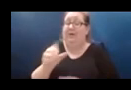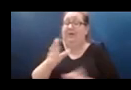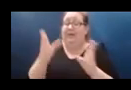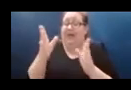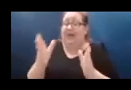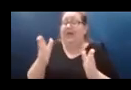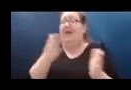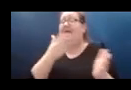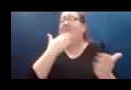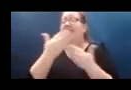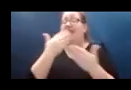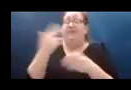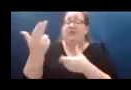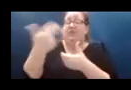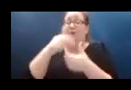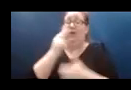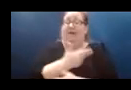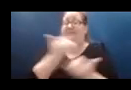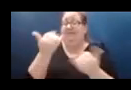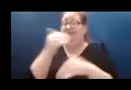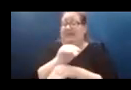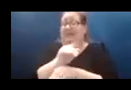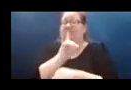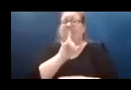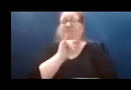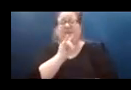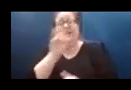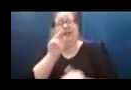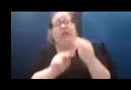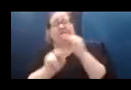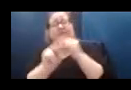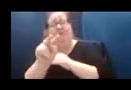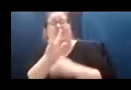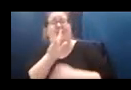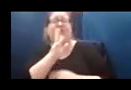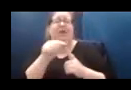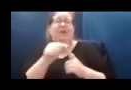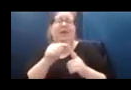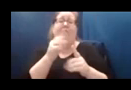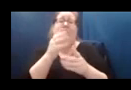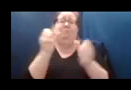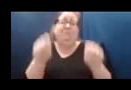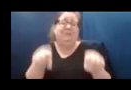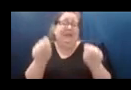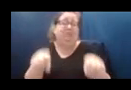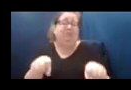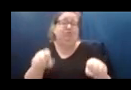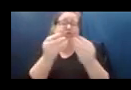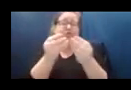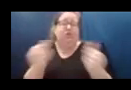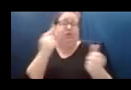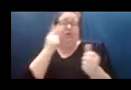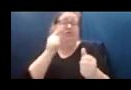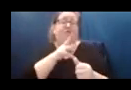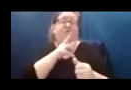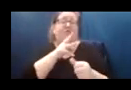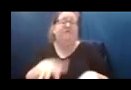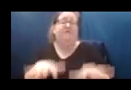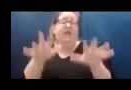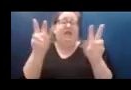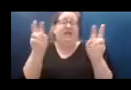us, everyone, this evening. I'm really looking forward to talking about some potential solutions for flooding issues in our